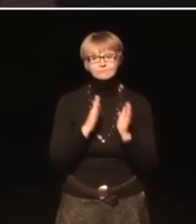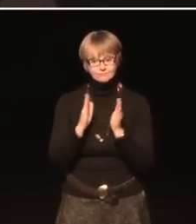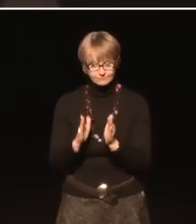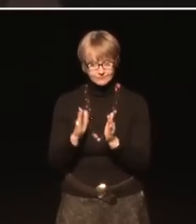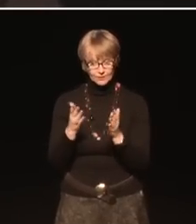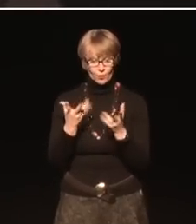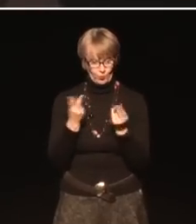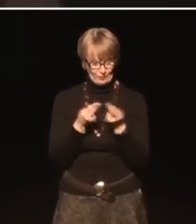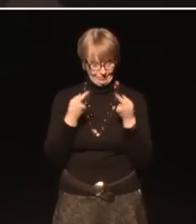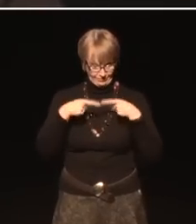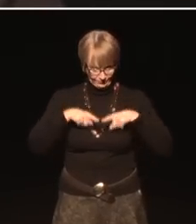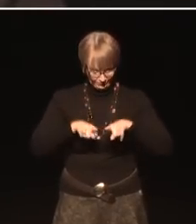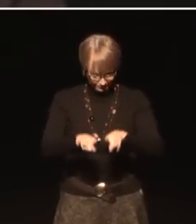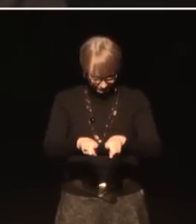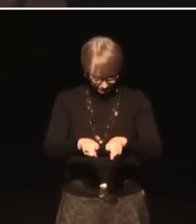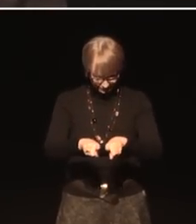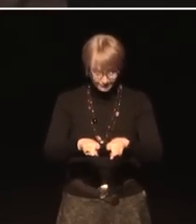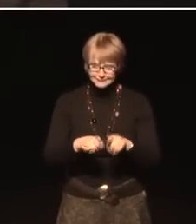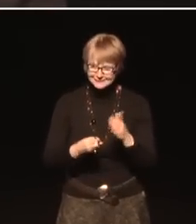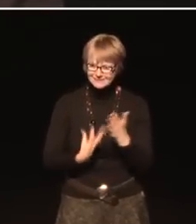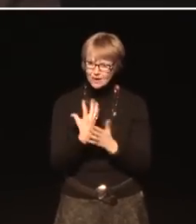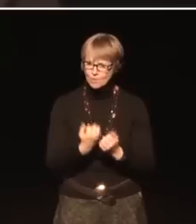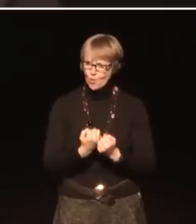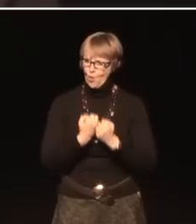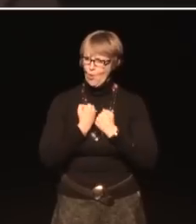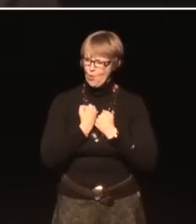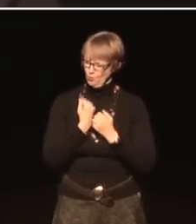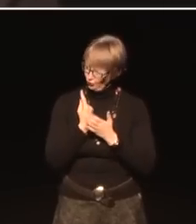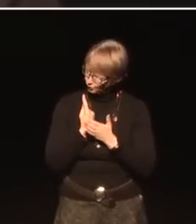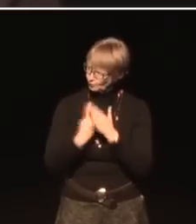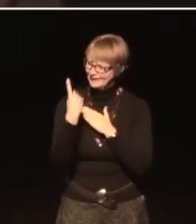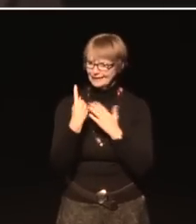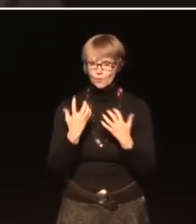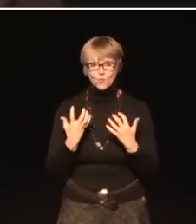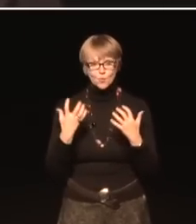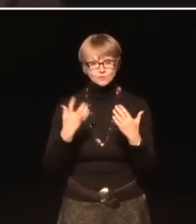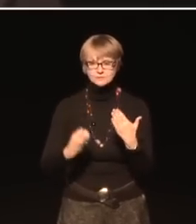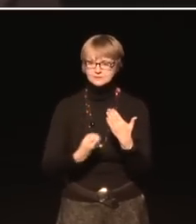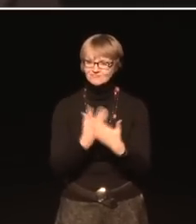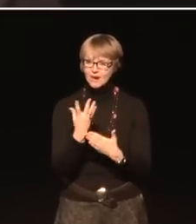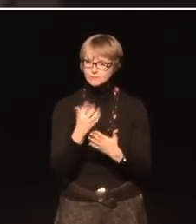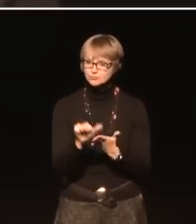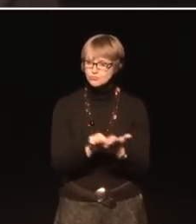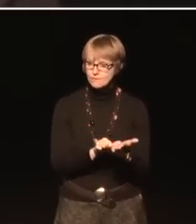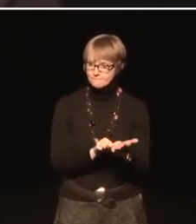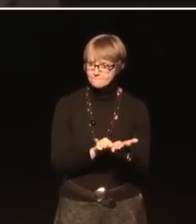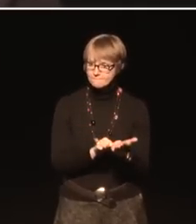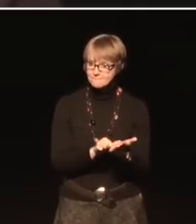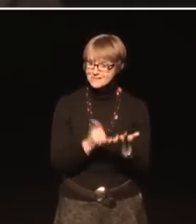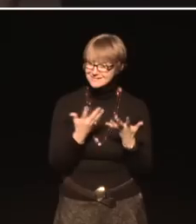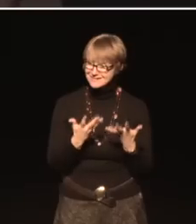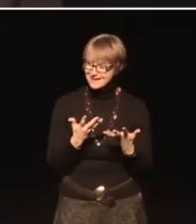alongside that, we've developed our own unique audience development programme. That now delivers on average up